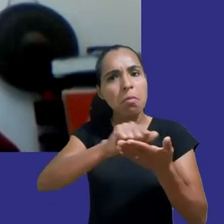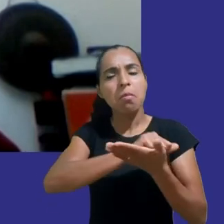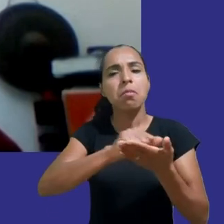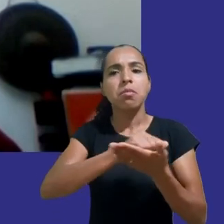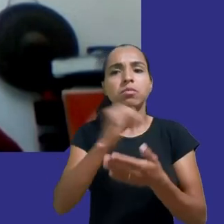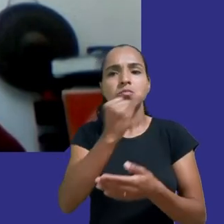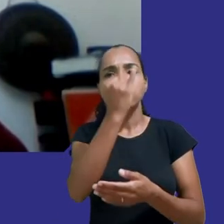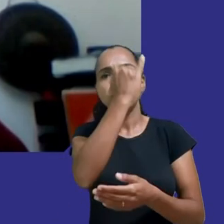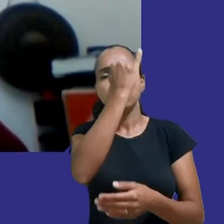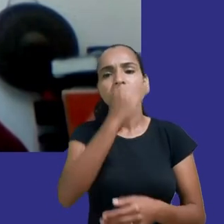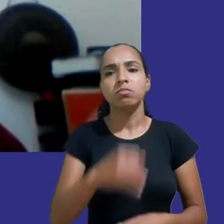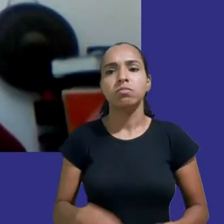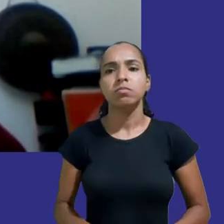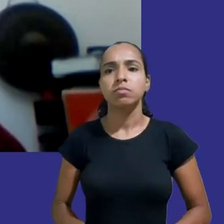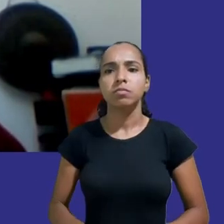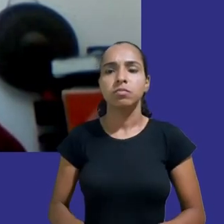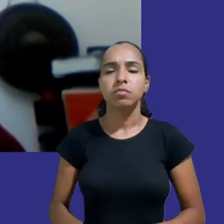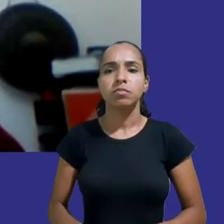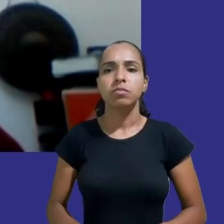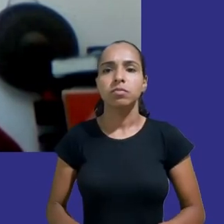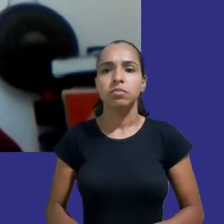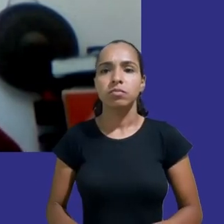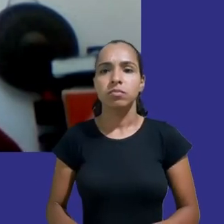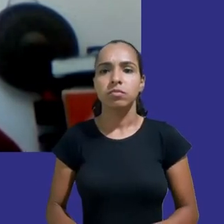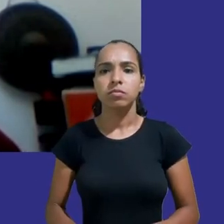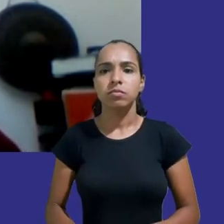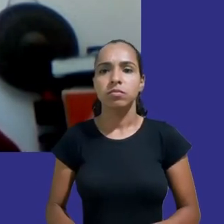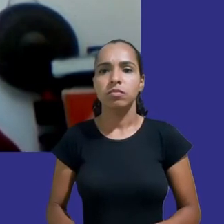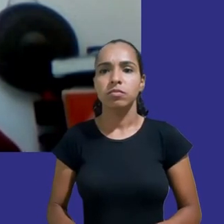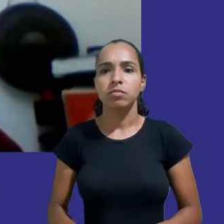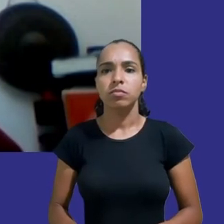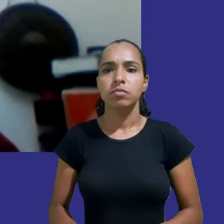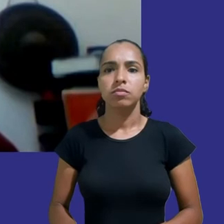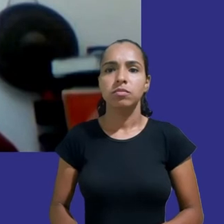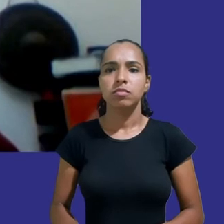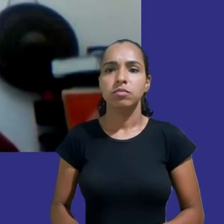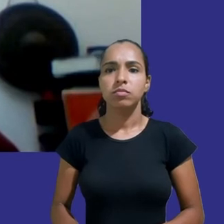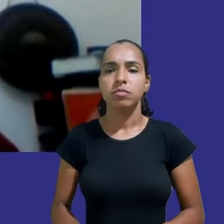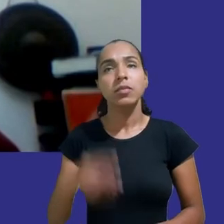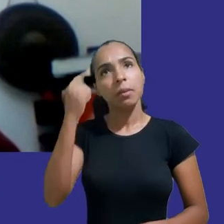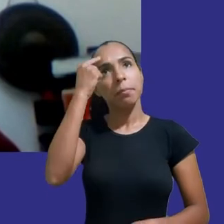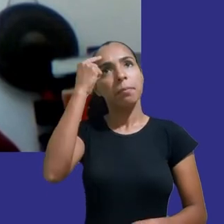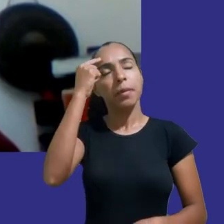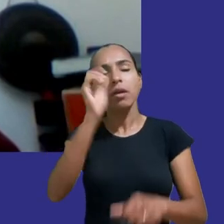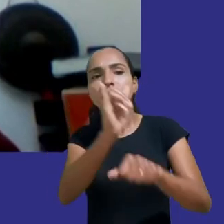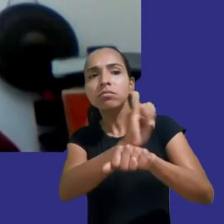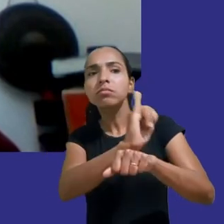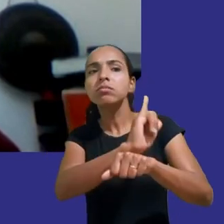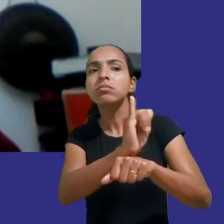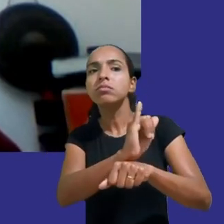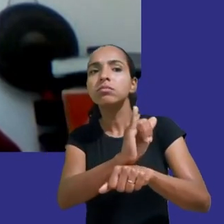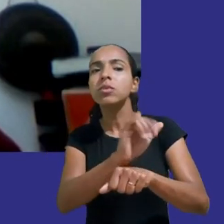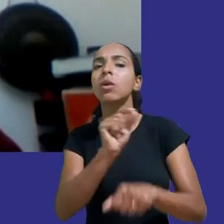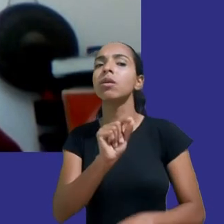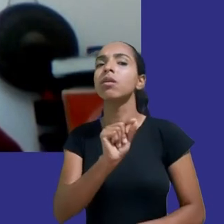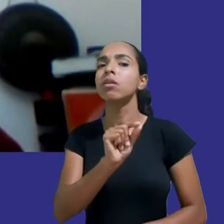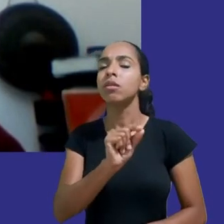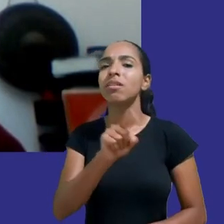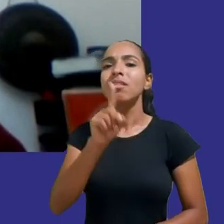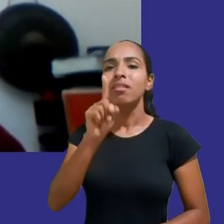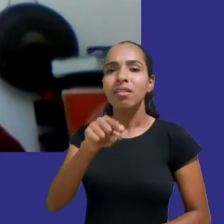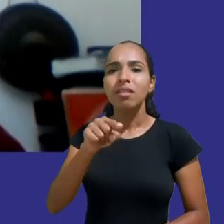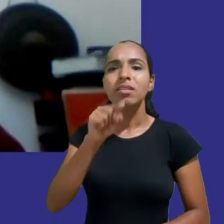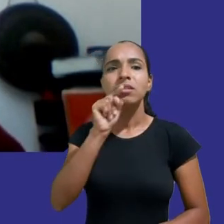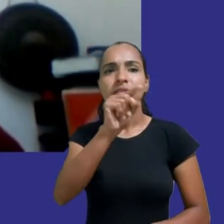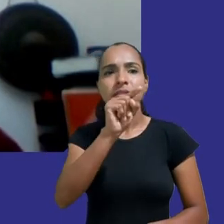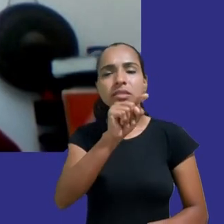on that now if you think about what YouTube is YouTube is a massive data store of videos and a